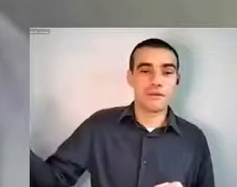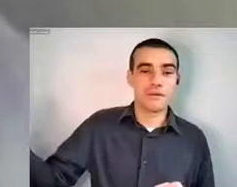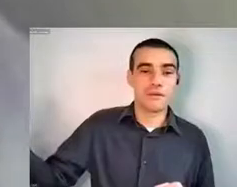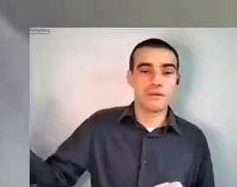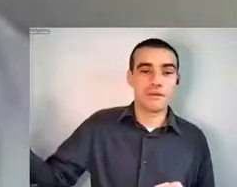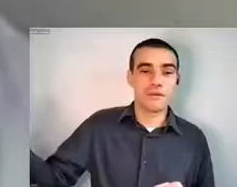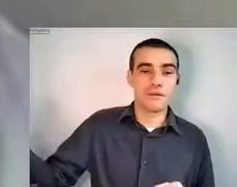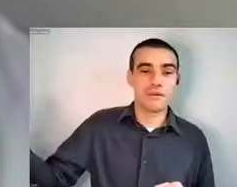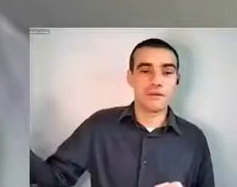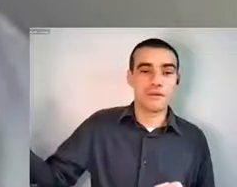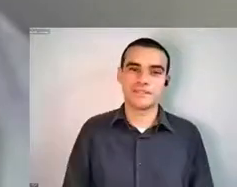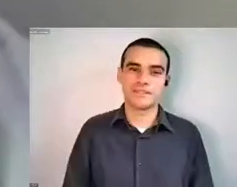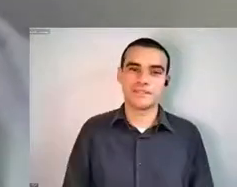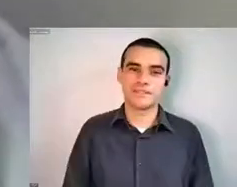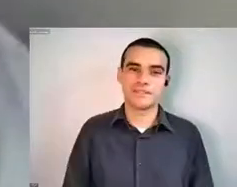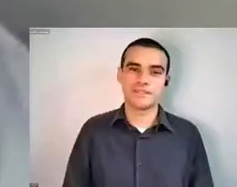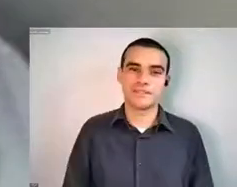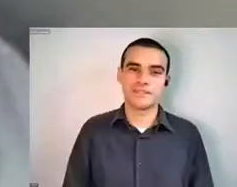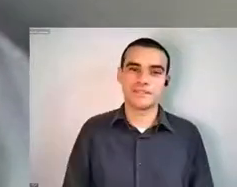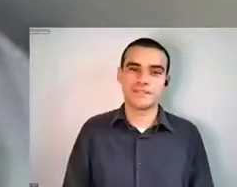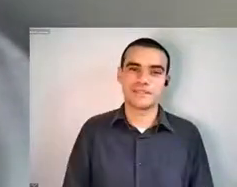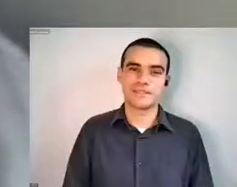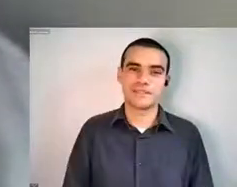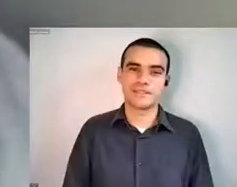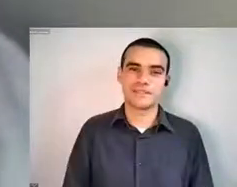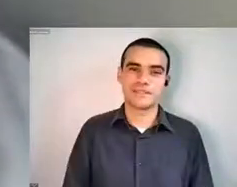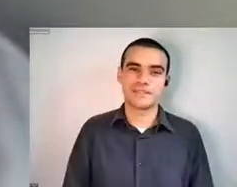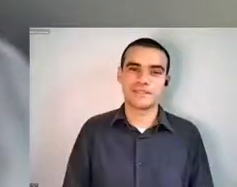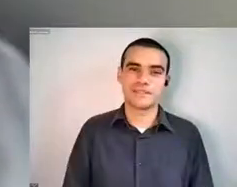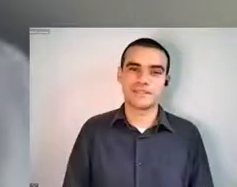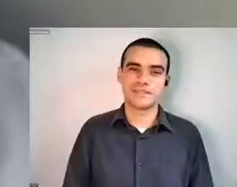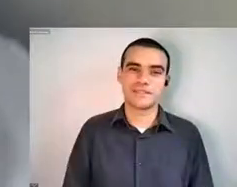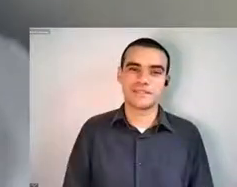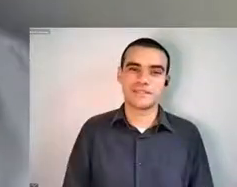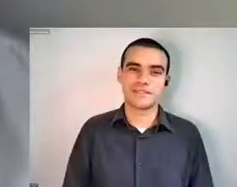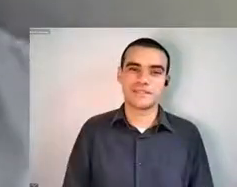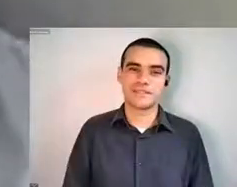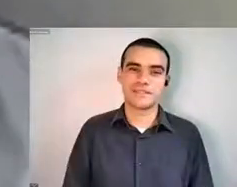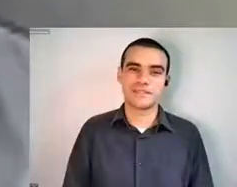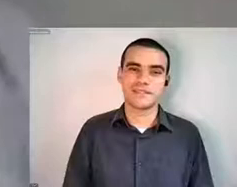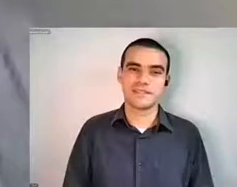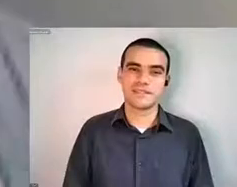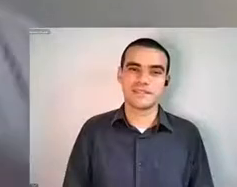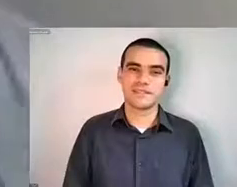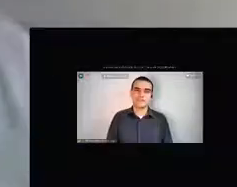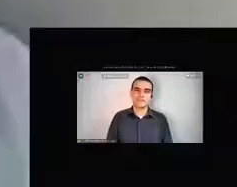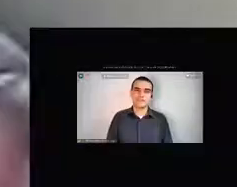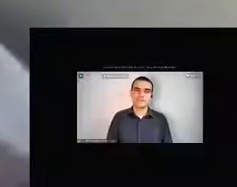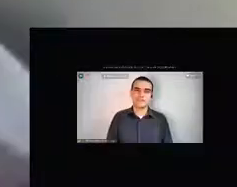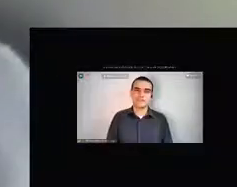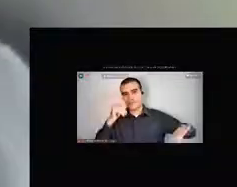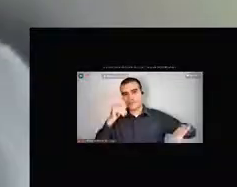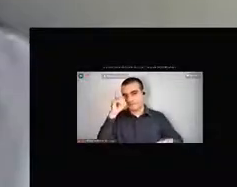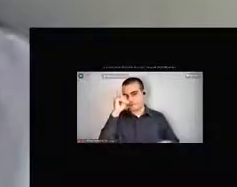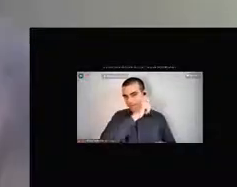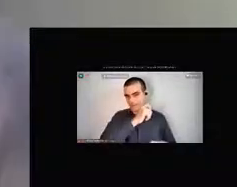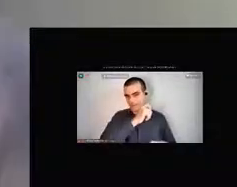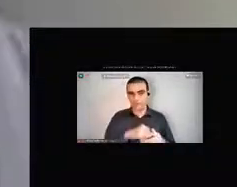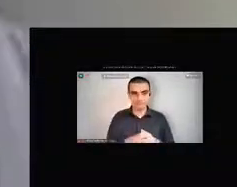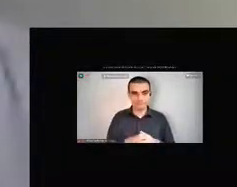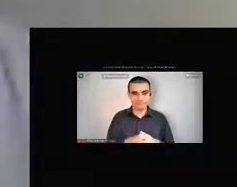policy, bringing this connection, this world will be much more distant for the people who are in the